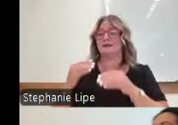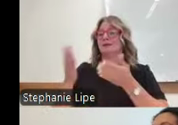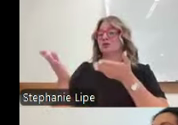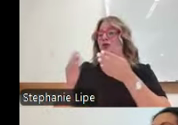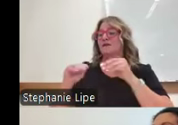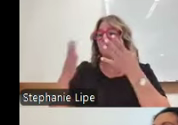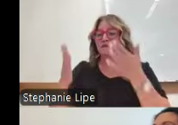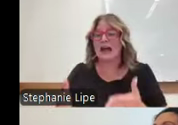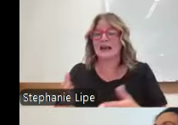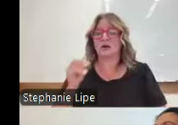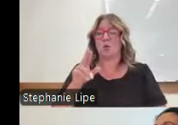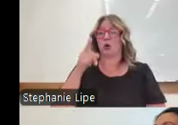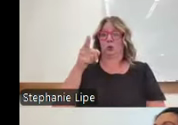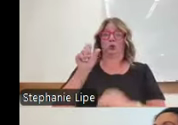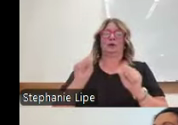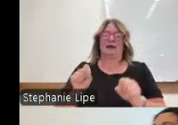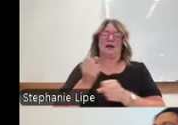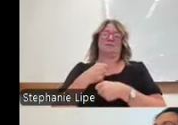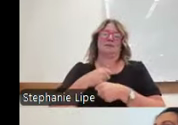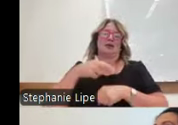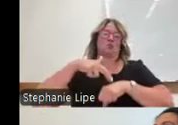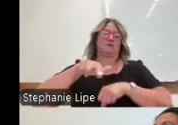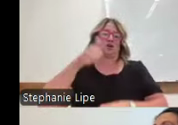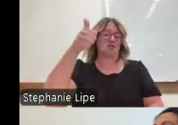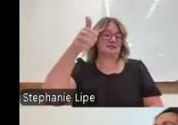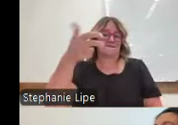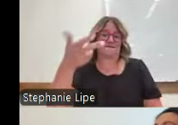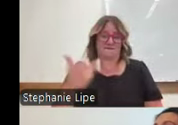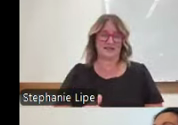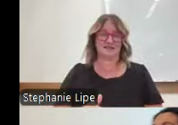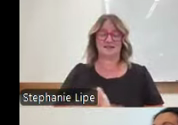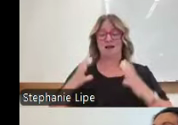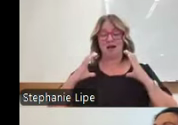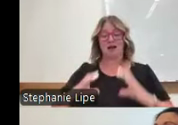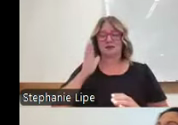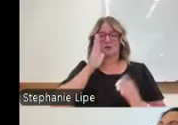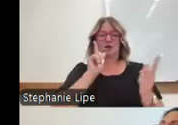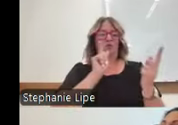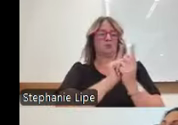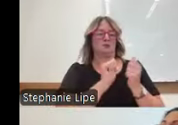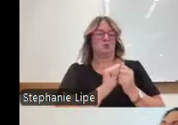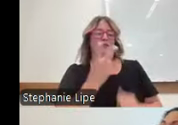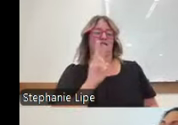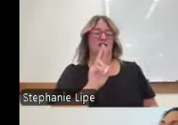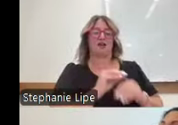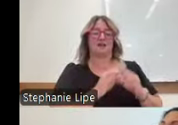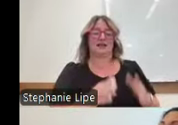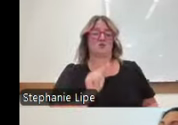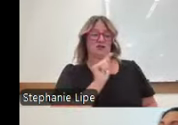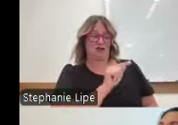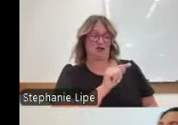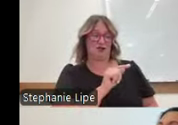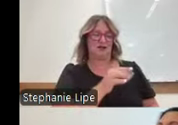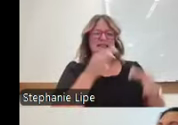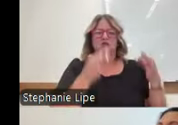a caregiver, or any service provider, or yourself can make the referral. The customers will then meet